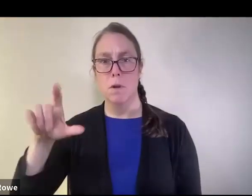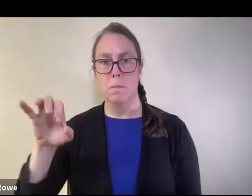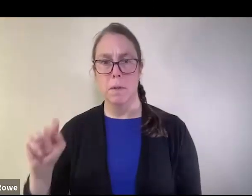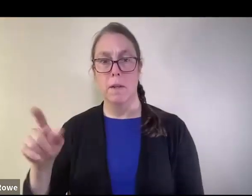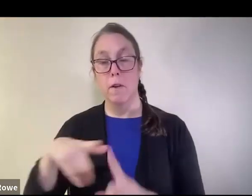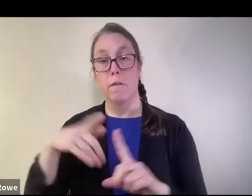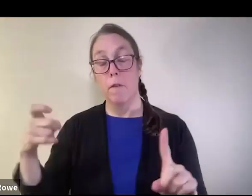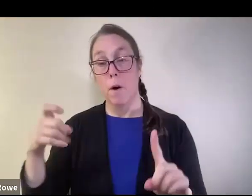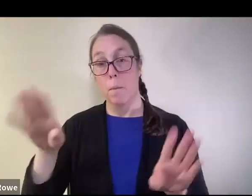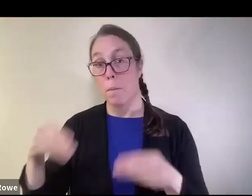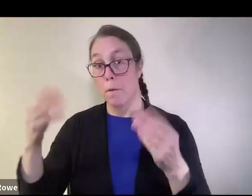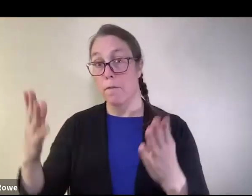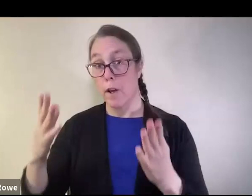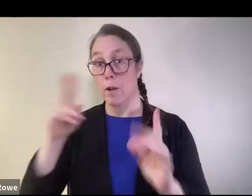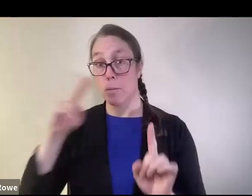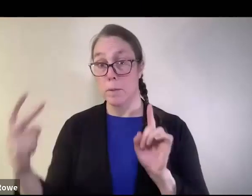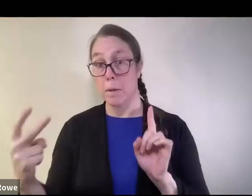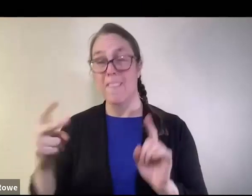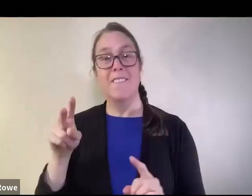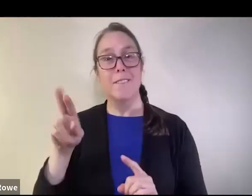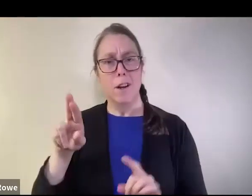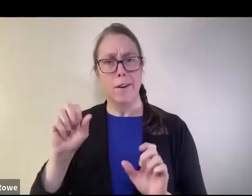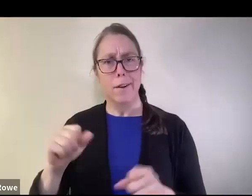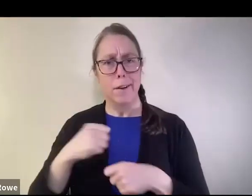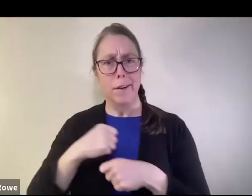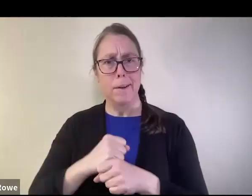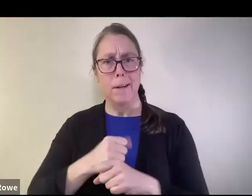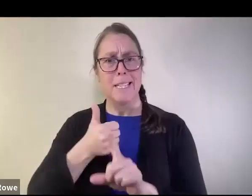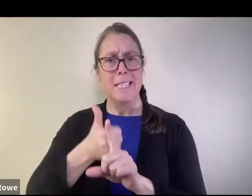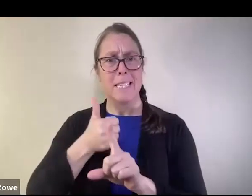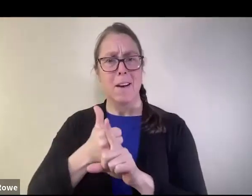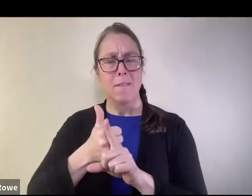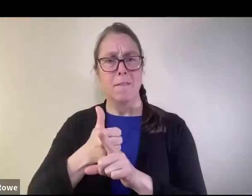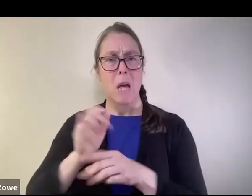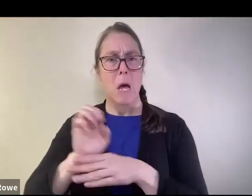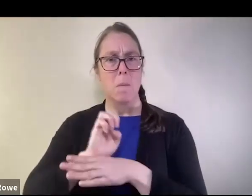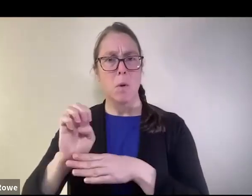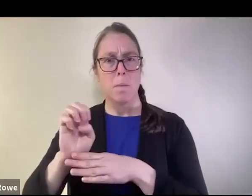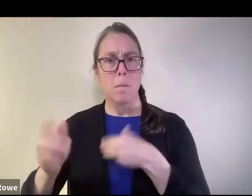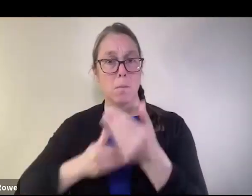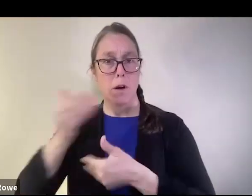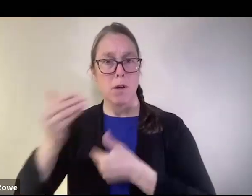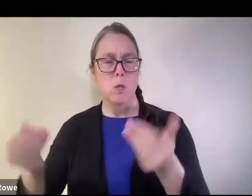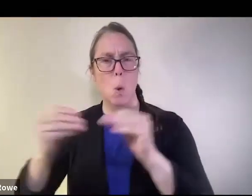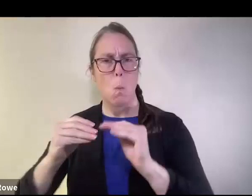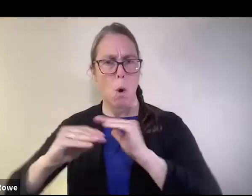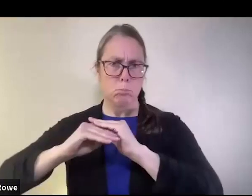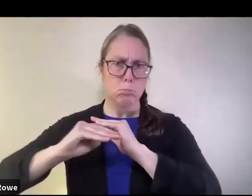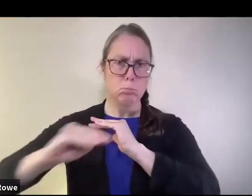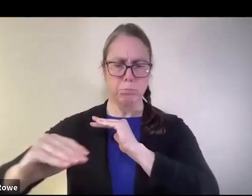perspective, VR can make the self-employment process more stable. Thank you.